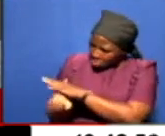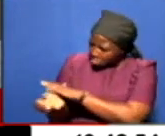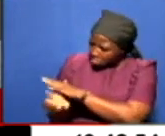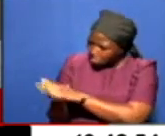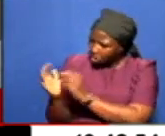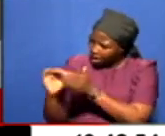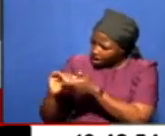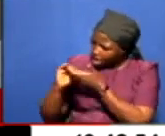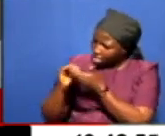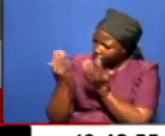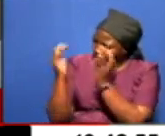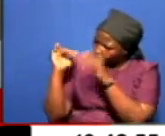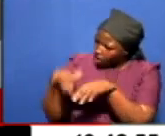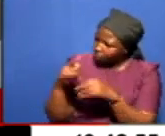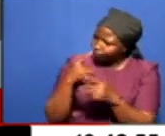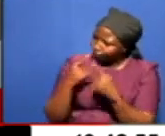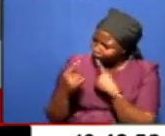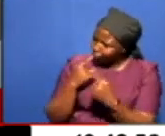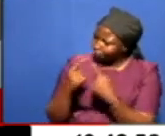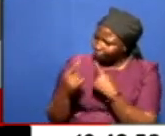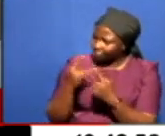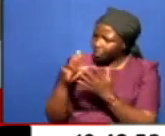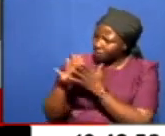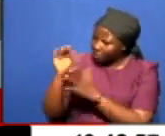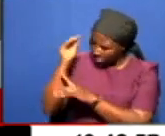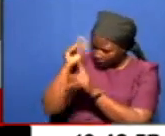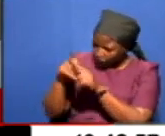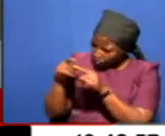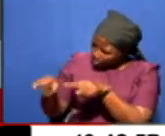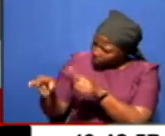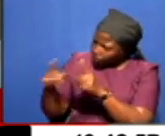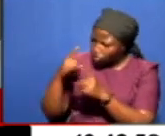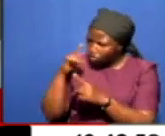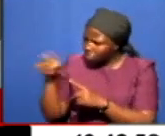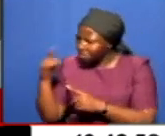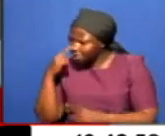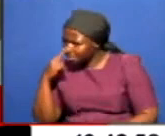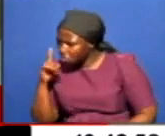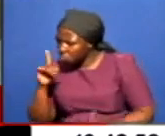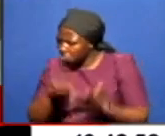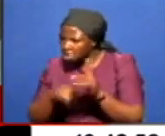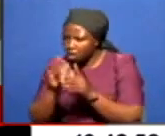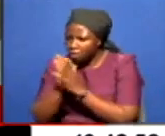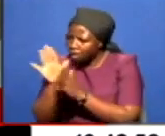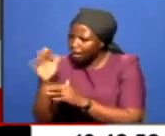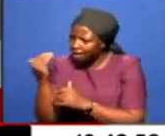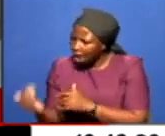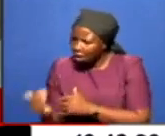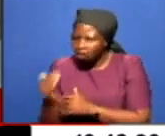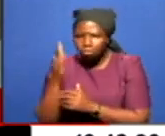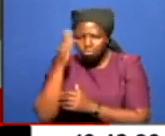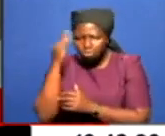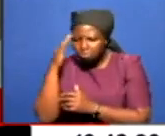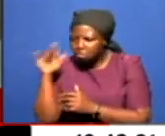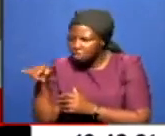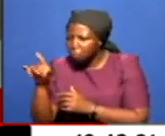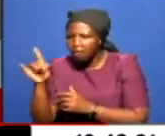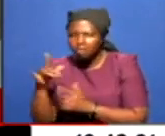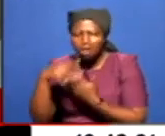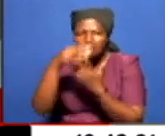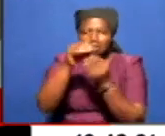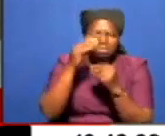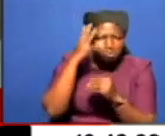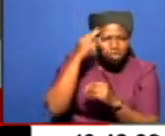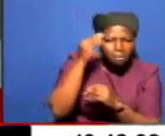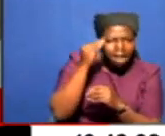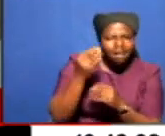talk to them. We learn from them. Mm-hmm. What did you see with your child? How did you know they went to Somalia or something?